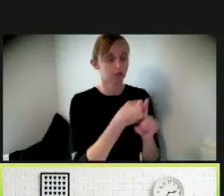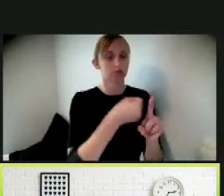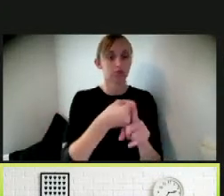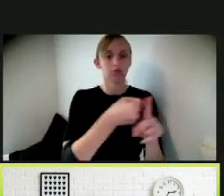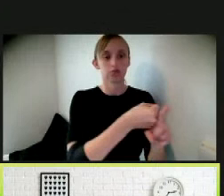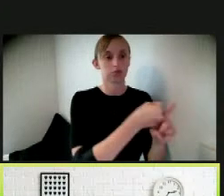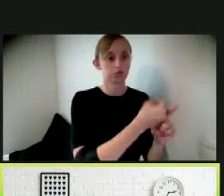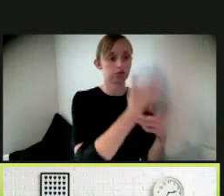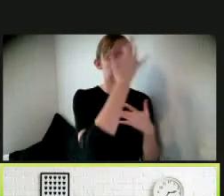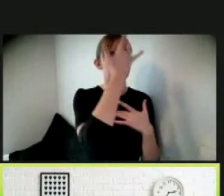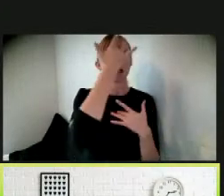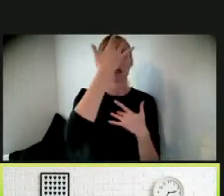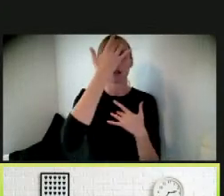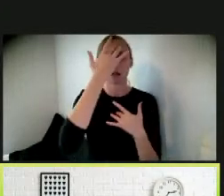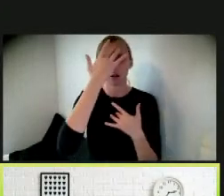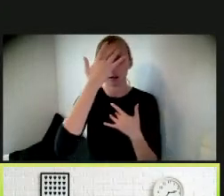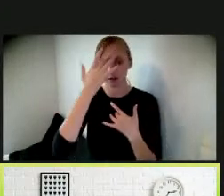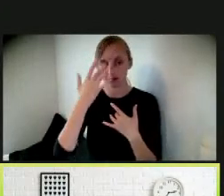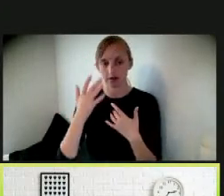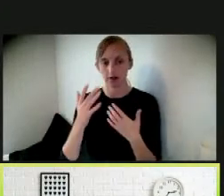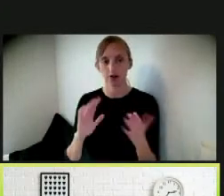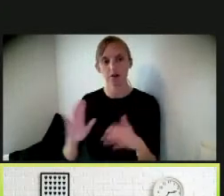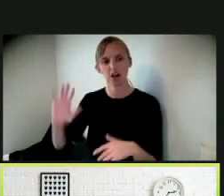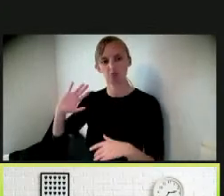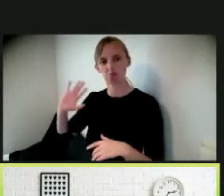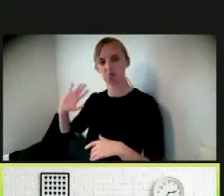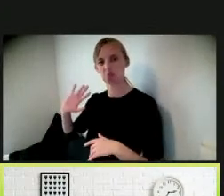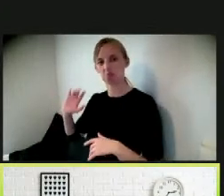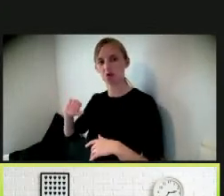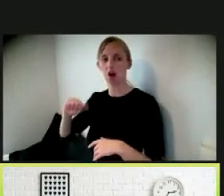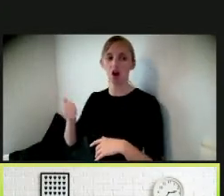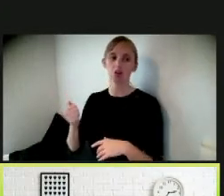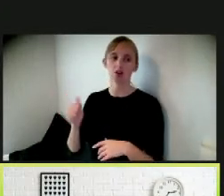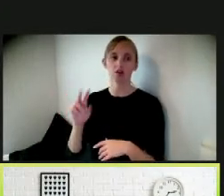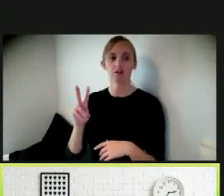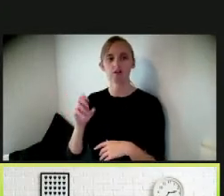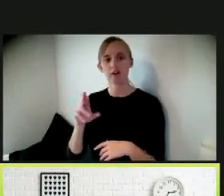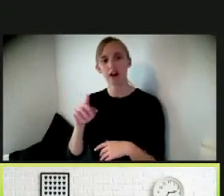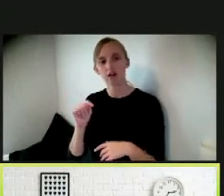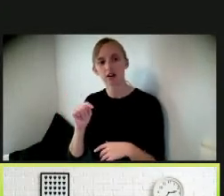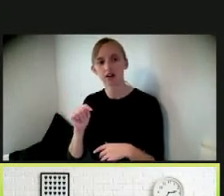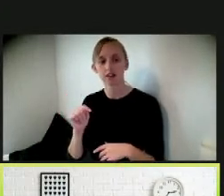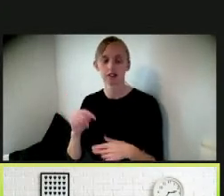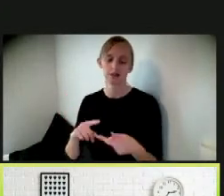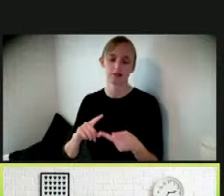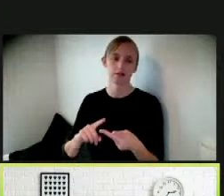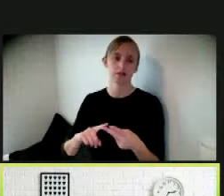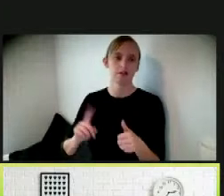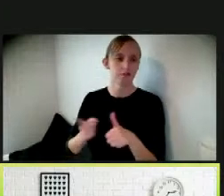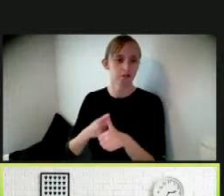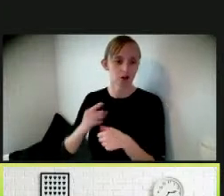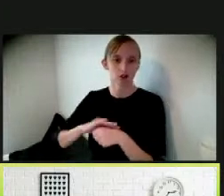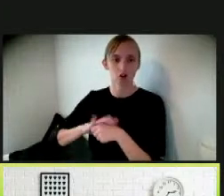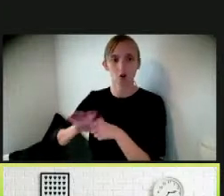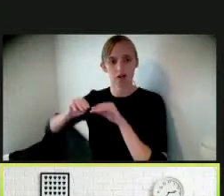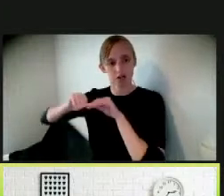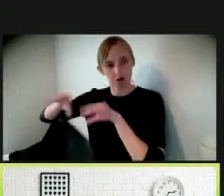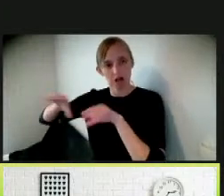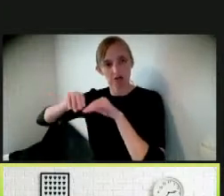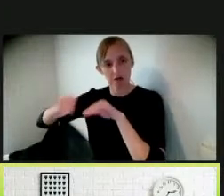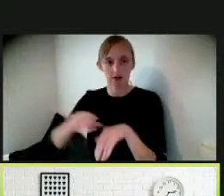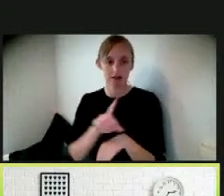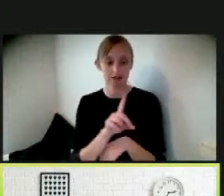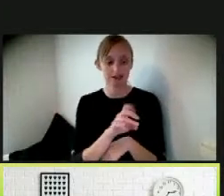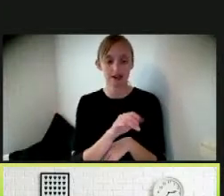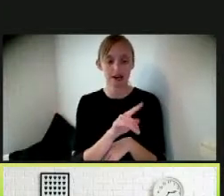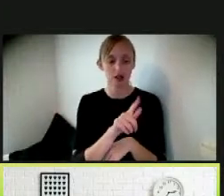more faster than the other variants that are caused by the COVID-19 virus, sorry about that. And